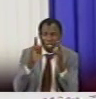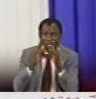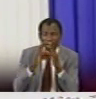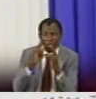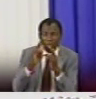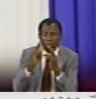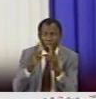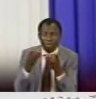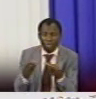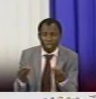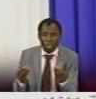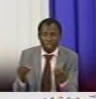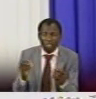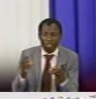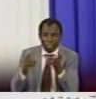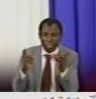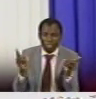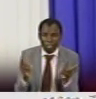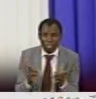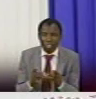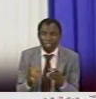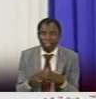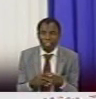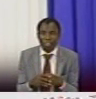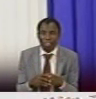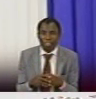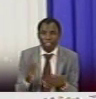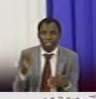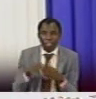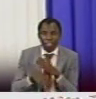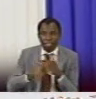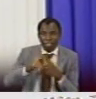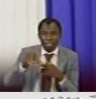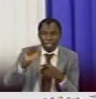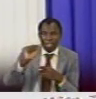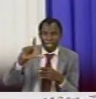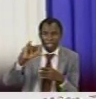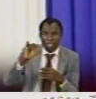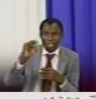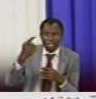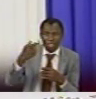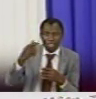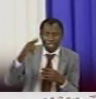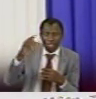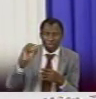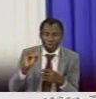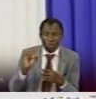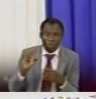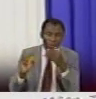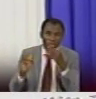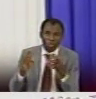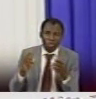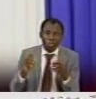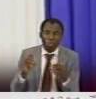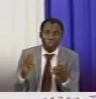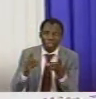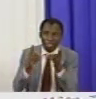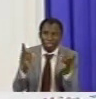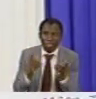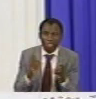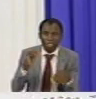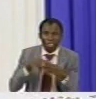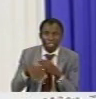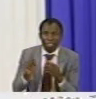6 Group, Jalingo Region, Taraba State. I stand to testify what God has done for